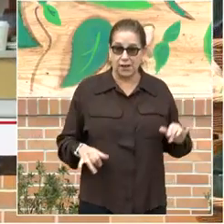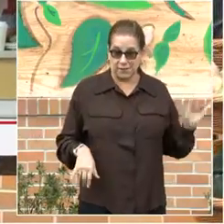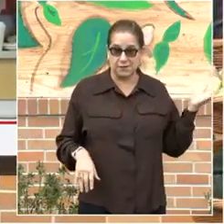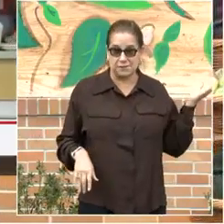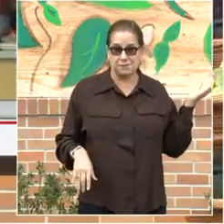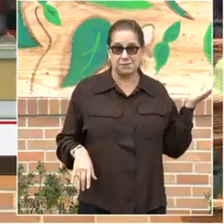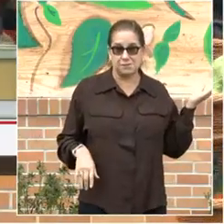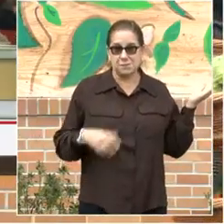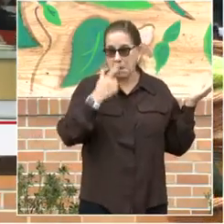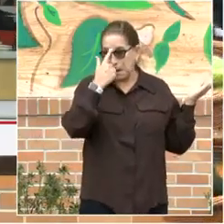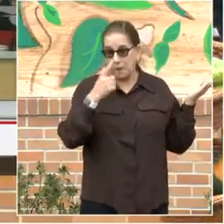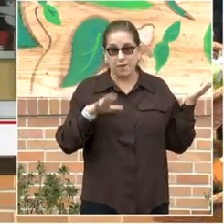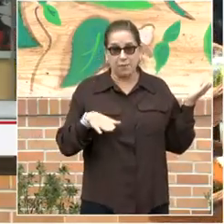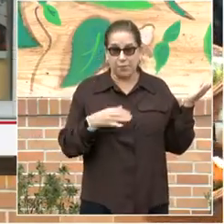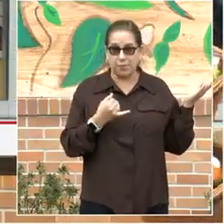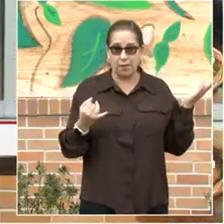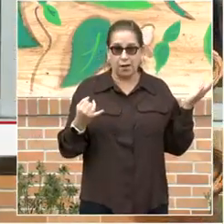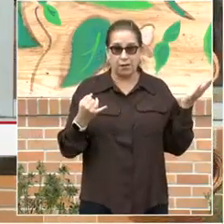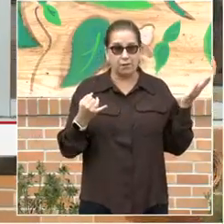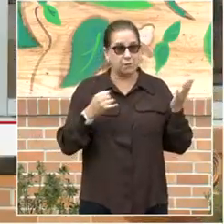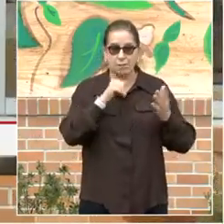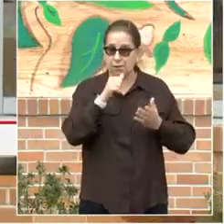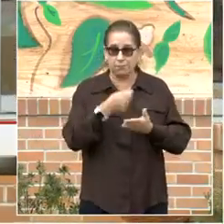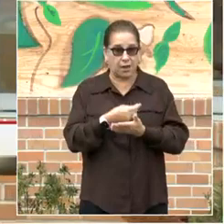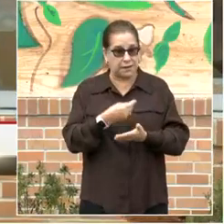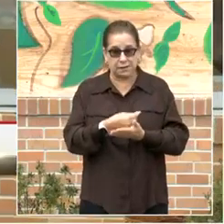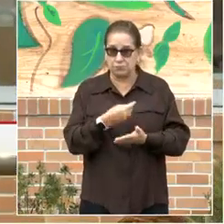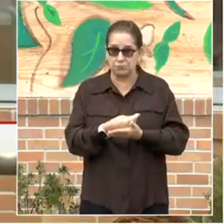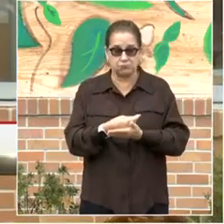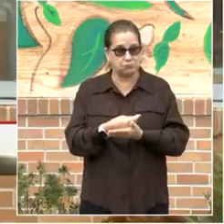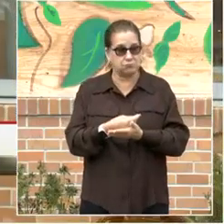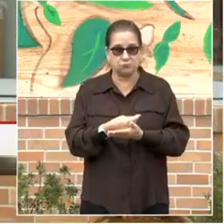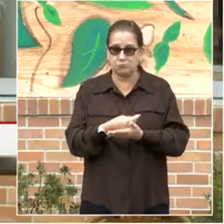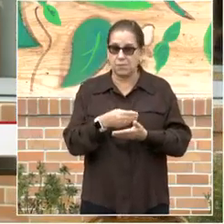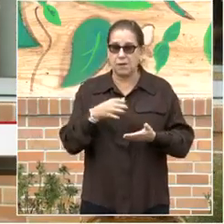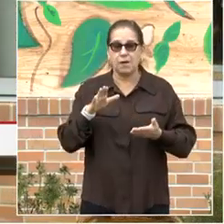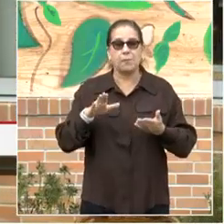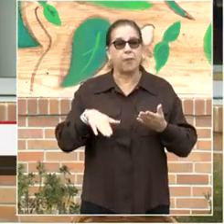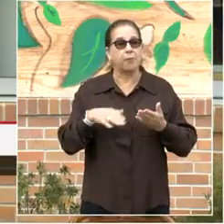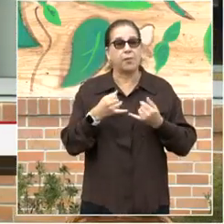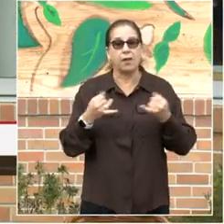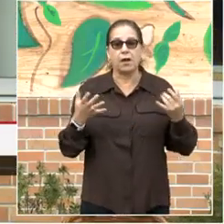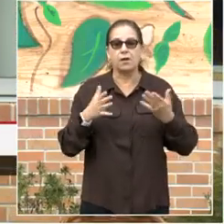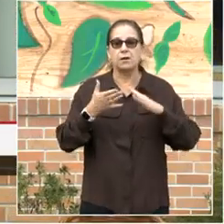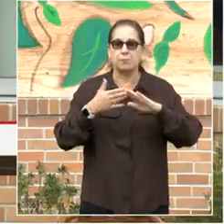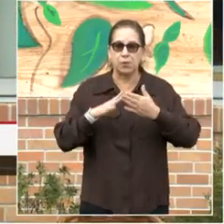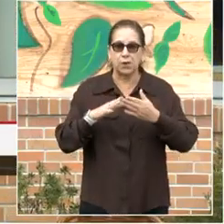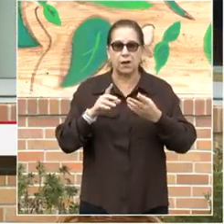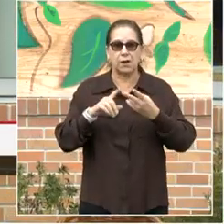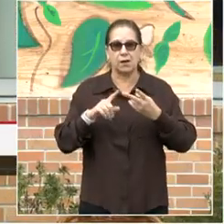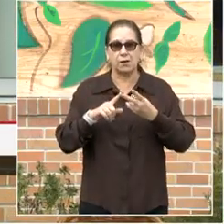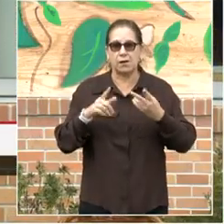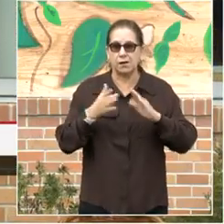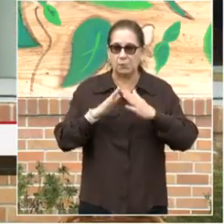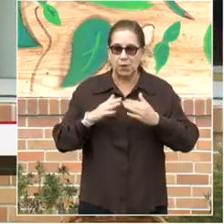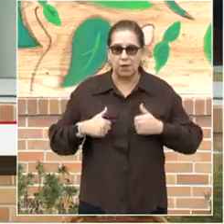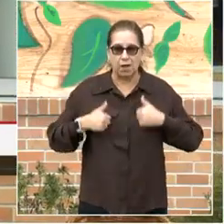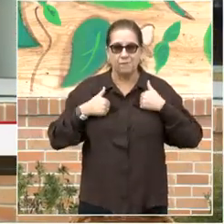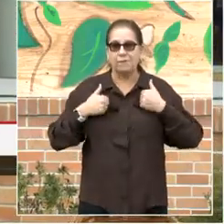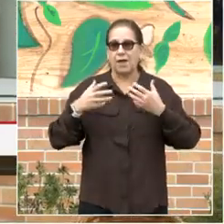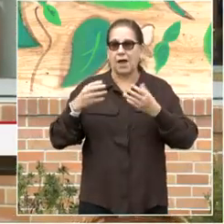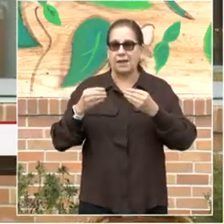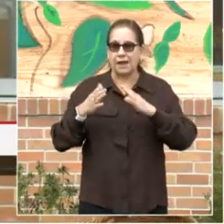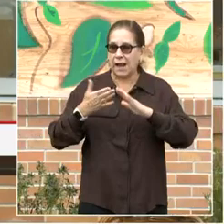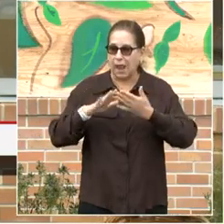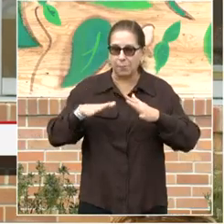line people, you know, dollars and cents, they're about community and changing lives and hiring in the neighborhood. You